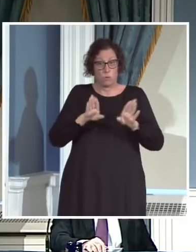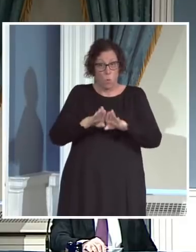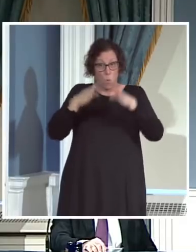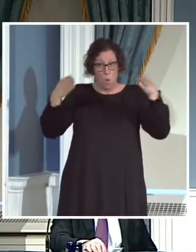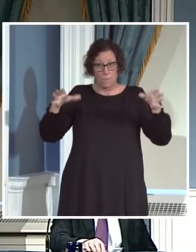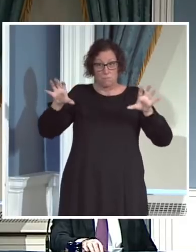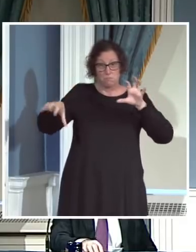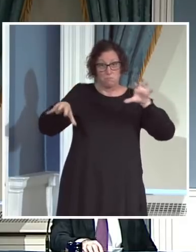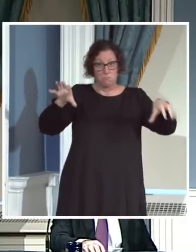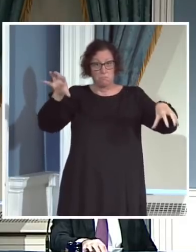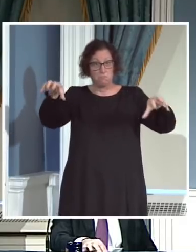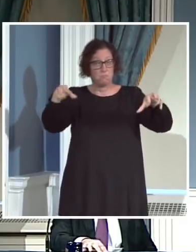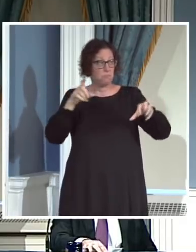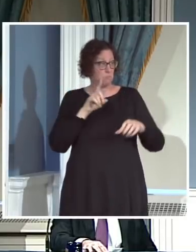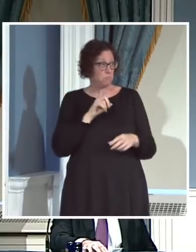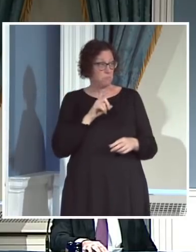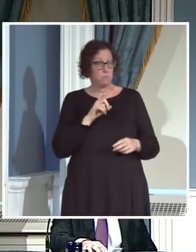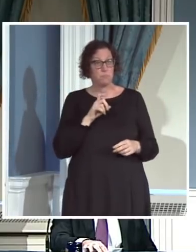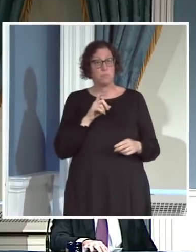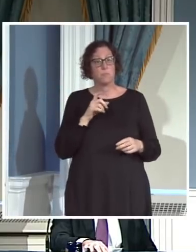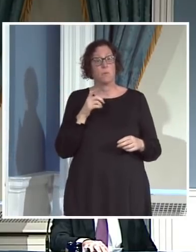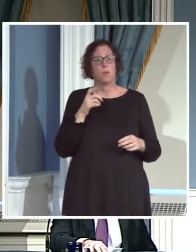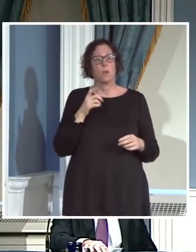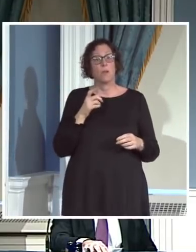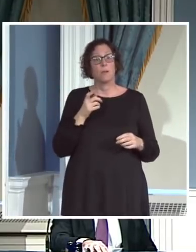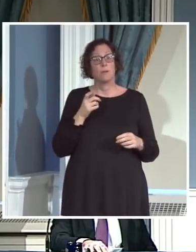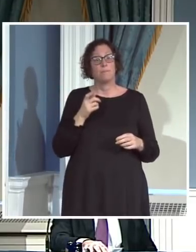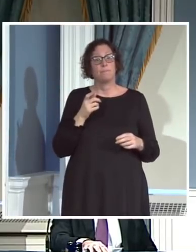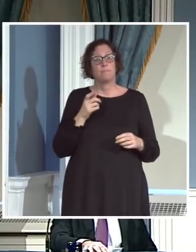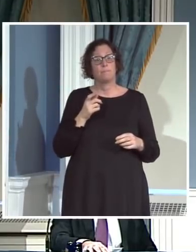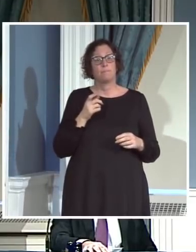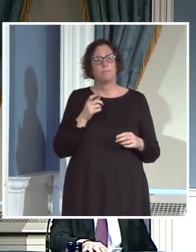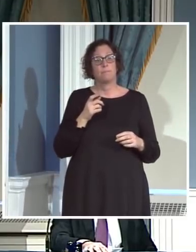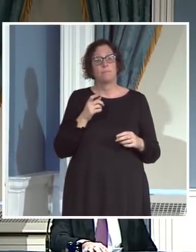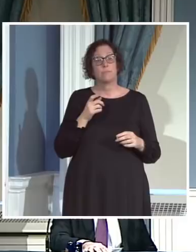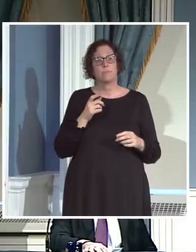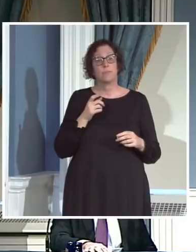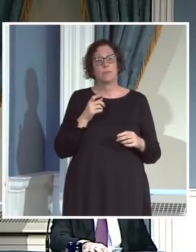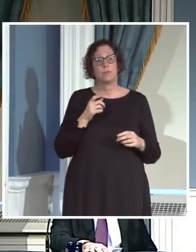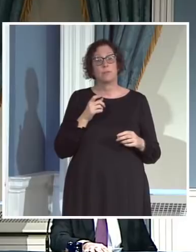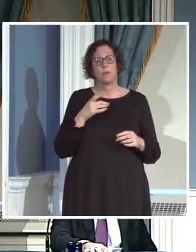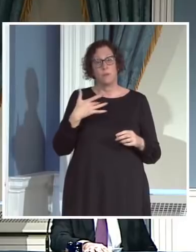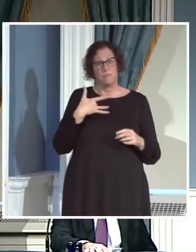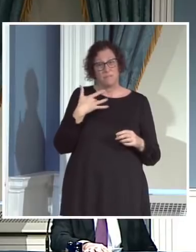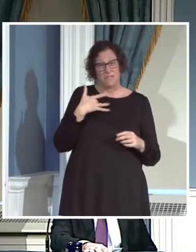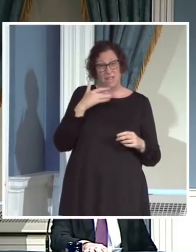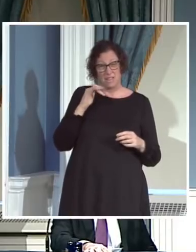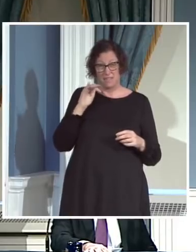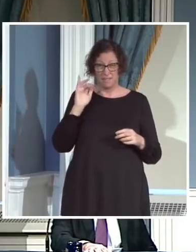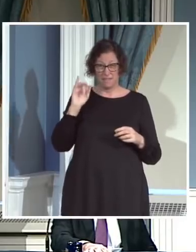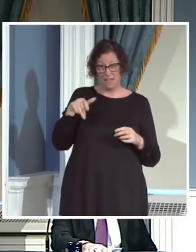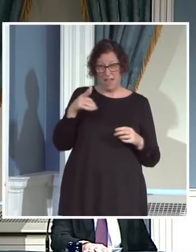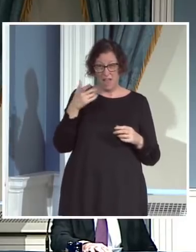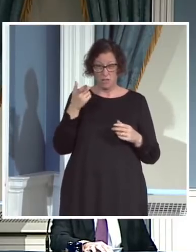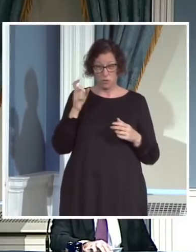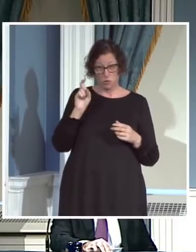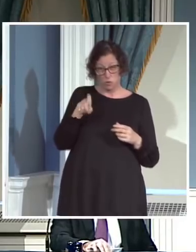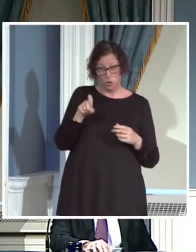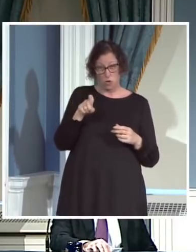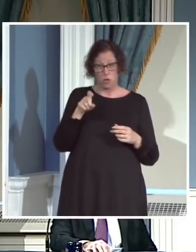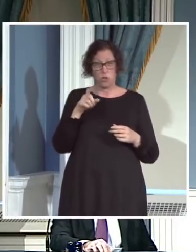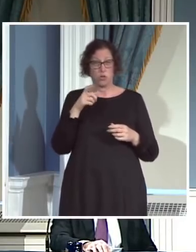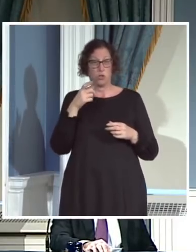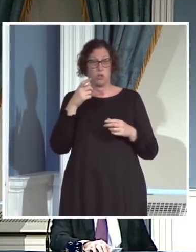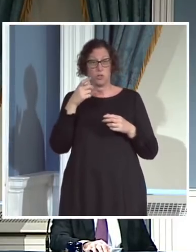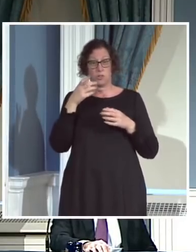all concerned that not making this decision shows that you are slow to make certain critical decisions